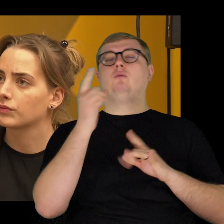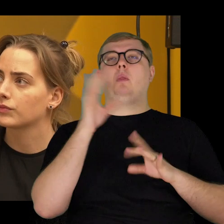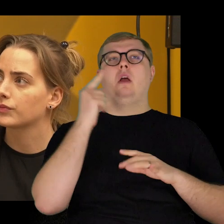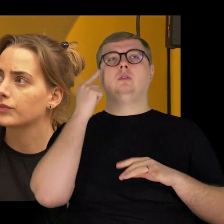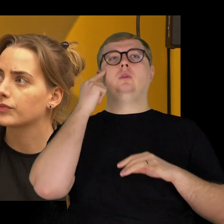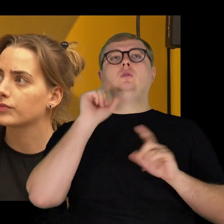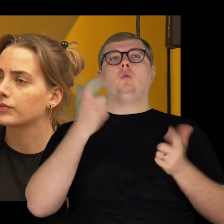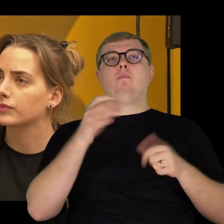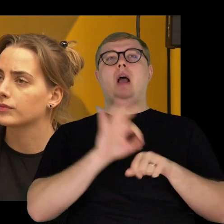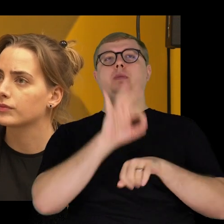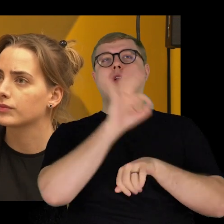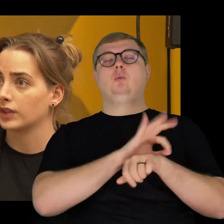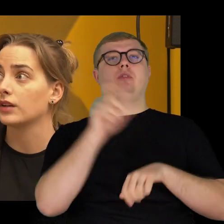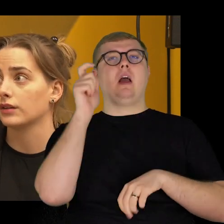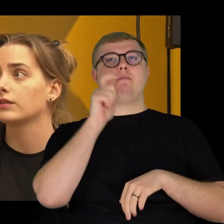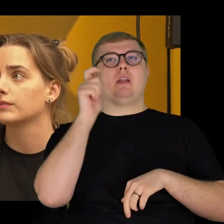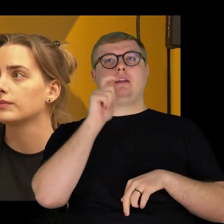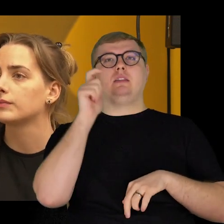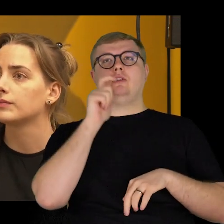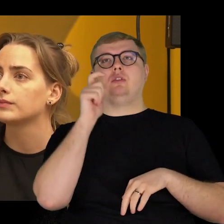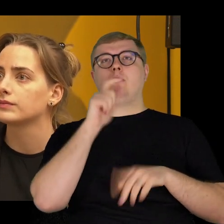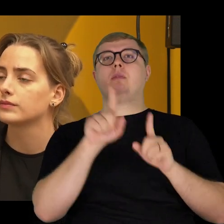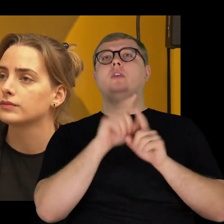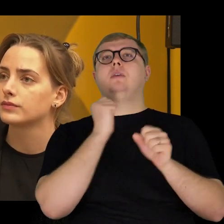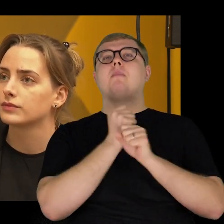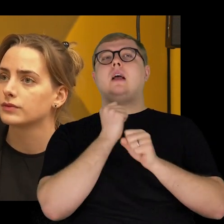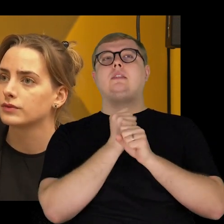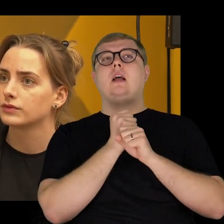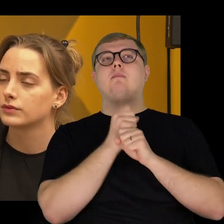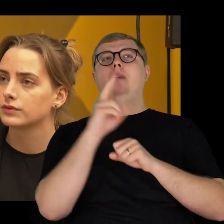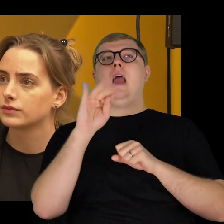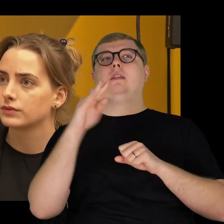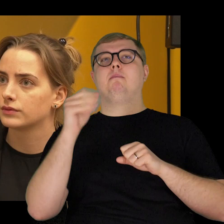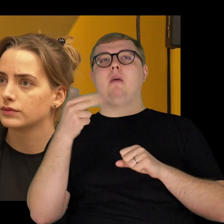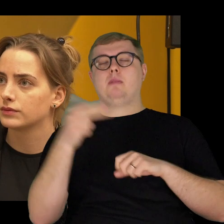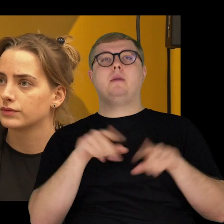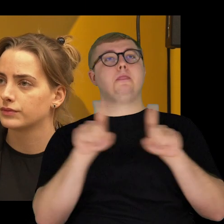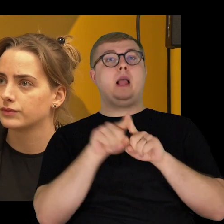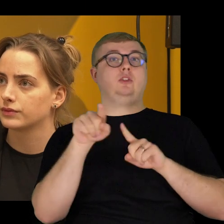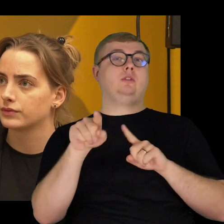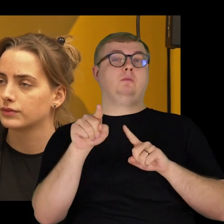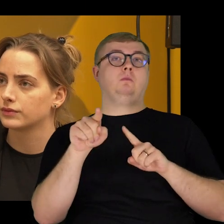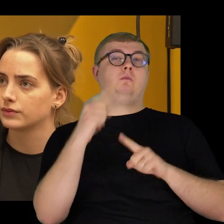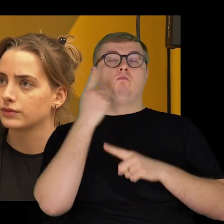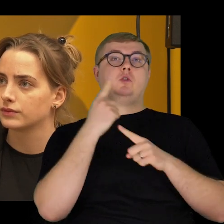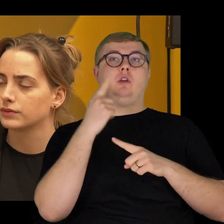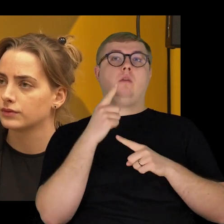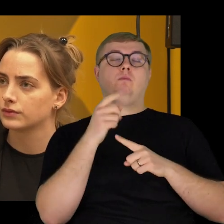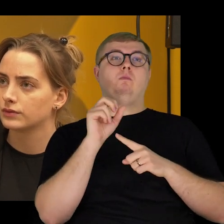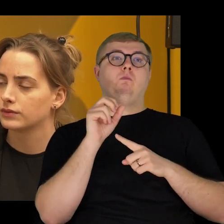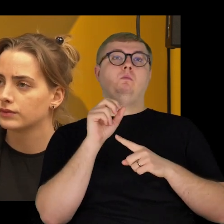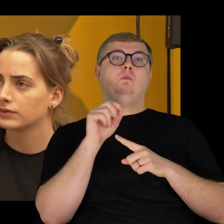mind is forensic architecture and the work of A.L. Weizmann and so on. I think